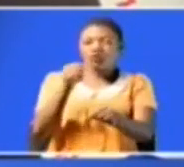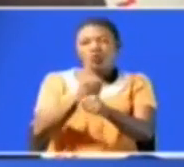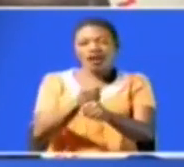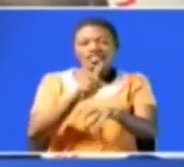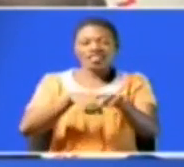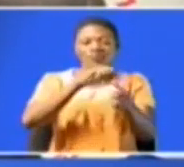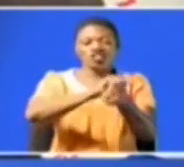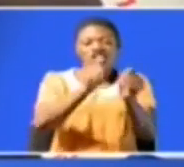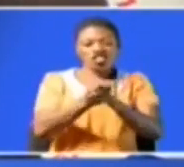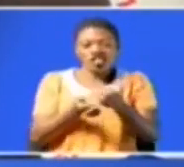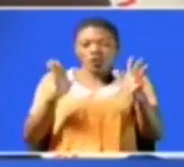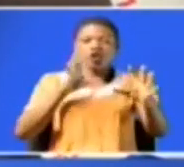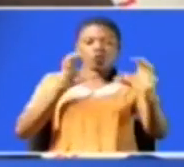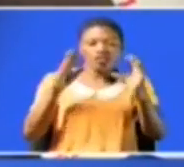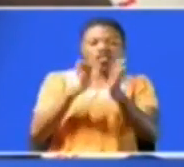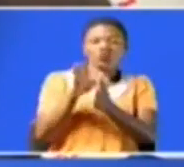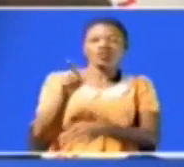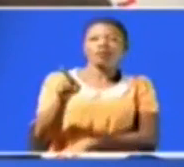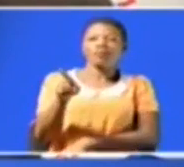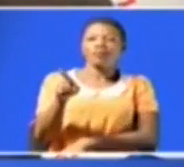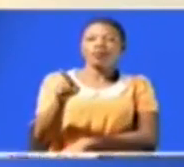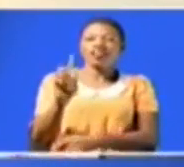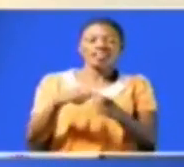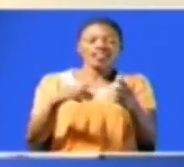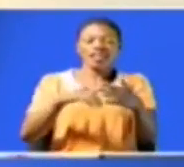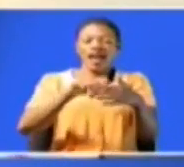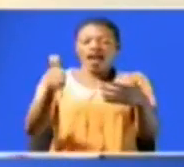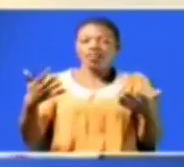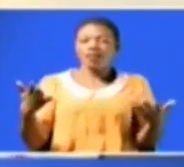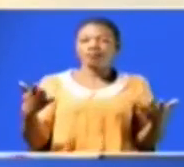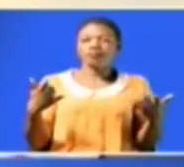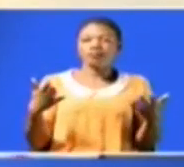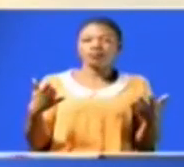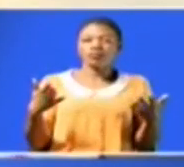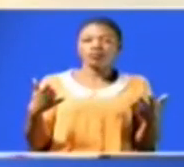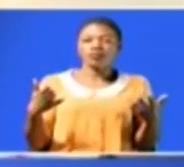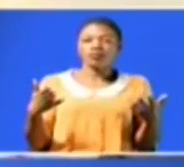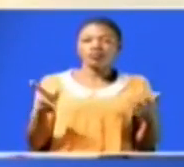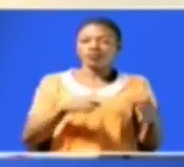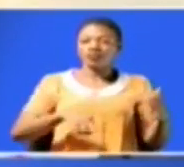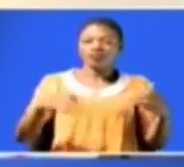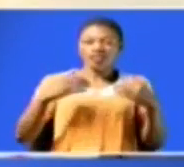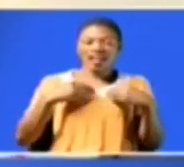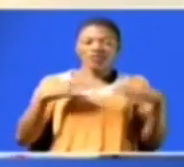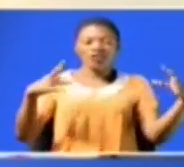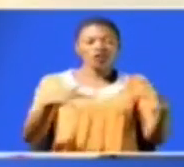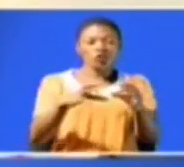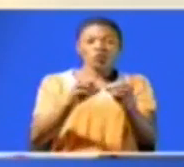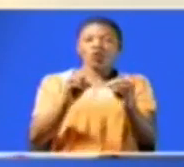changes come, we will communicate to them first and then communicate to the rest of the world. We still have the setup intact.